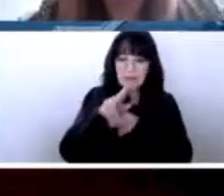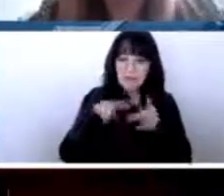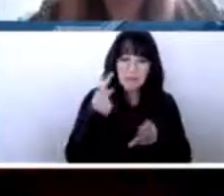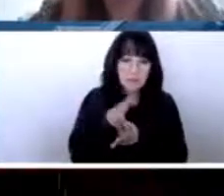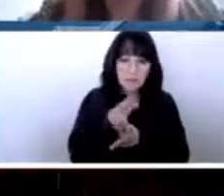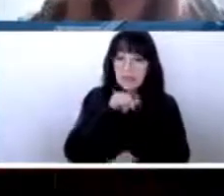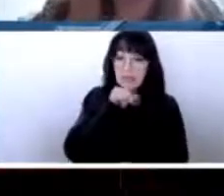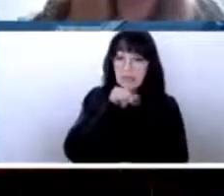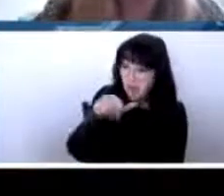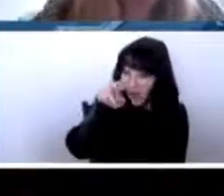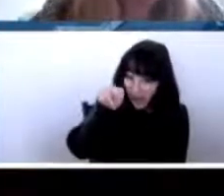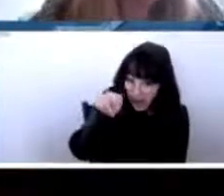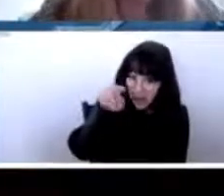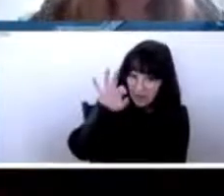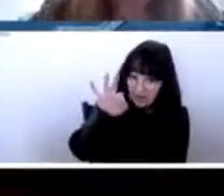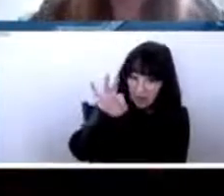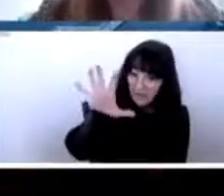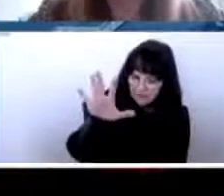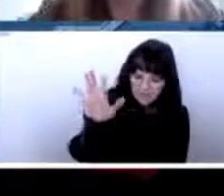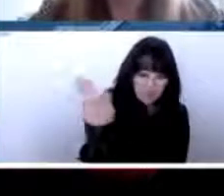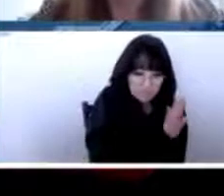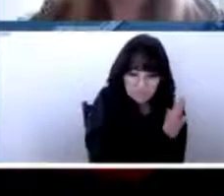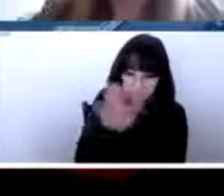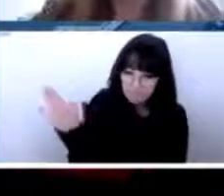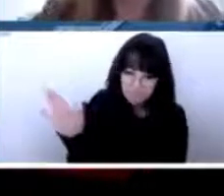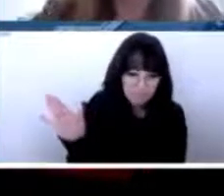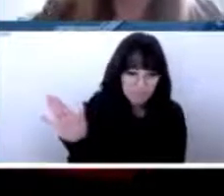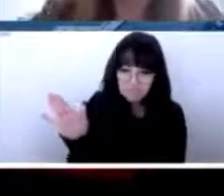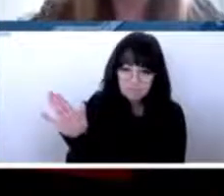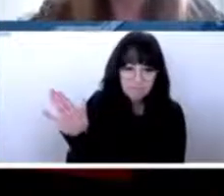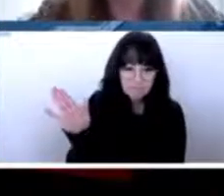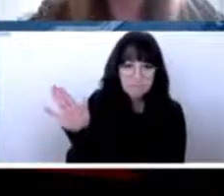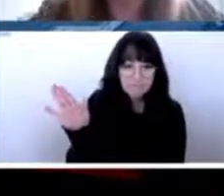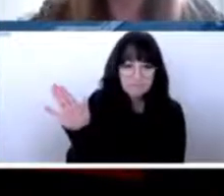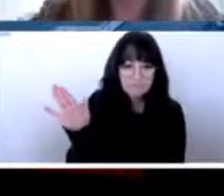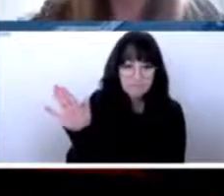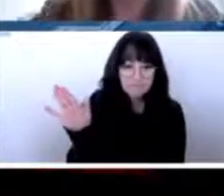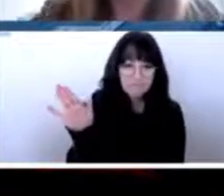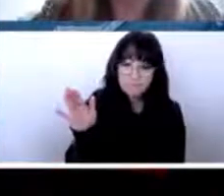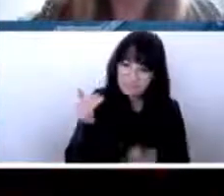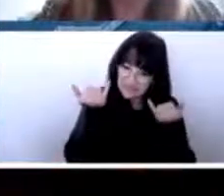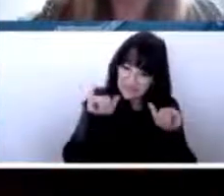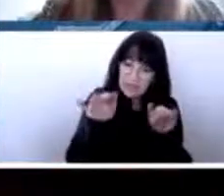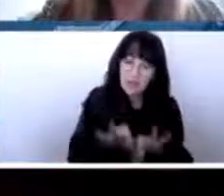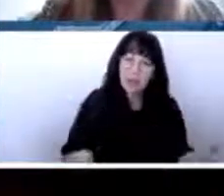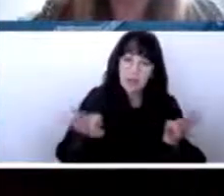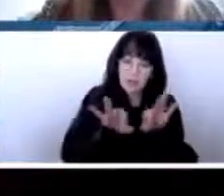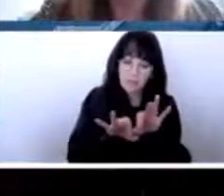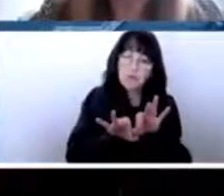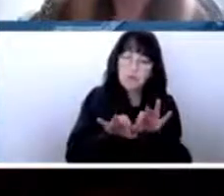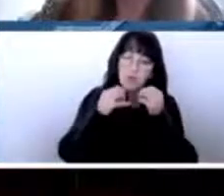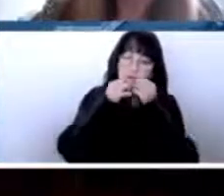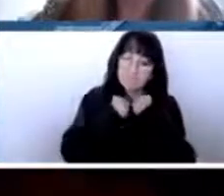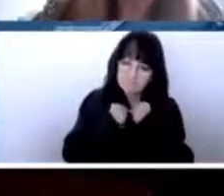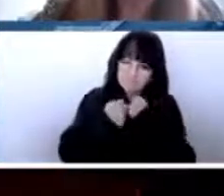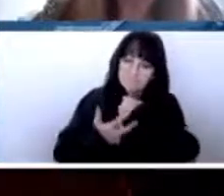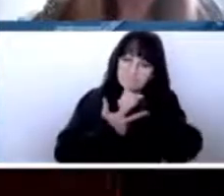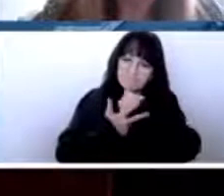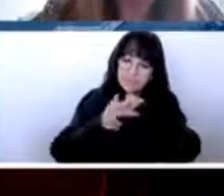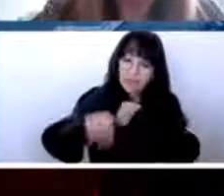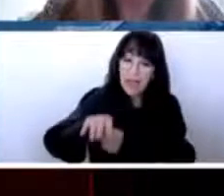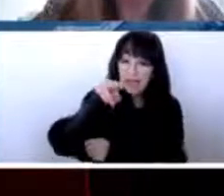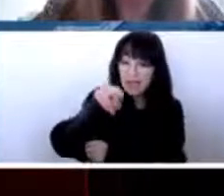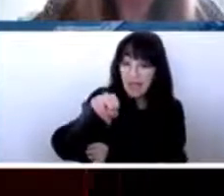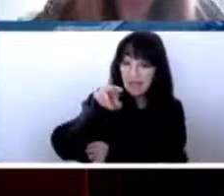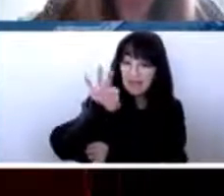the N95s as much as possible because it's still important we save them for healthcare workers. But the